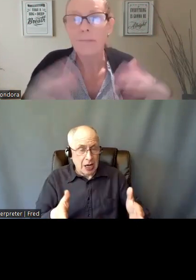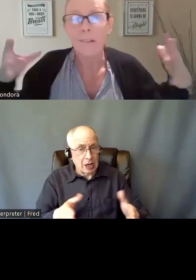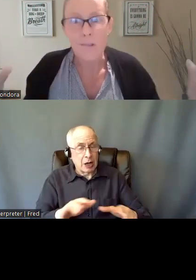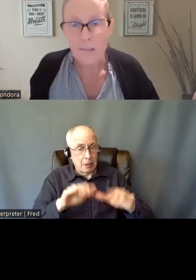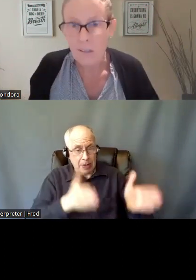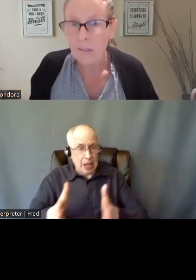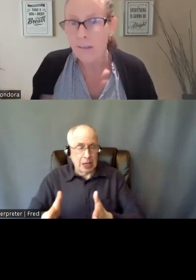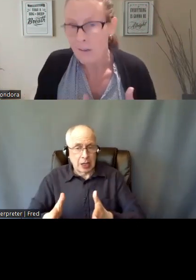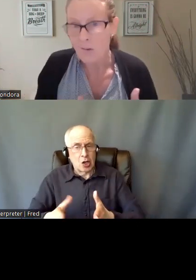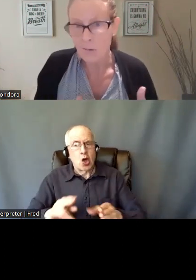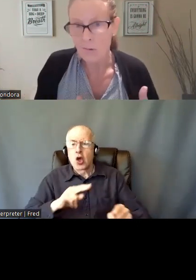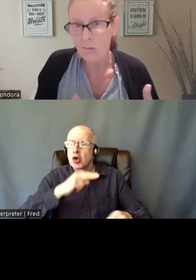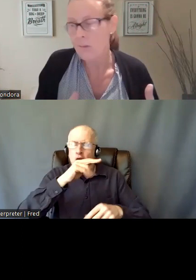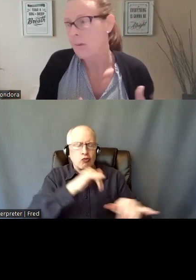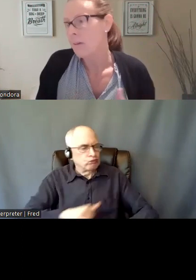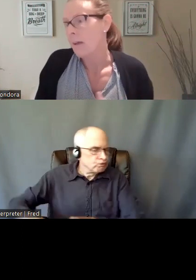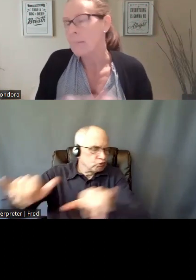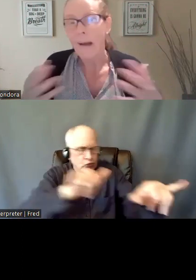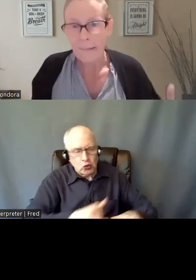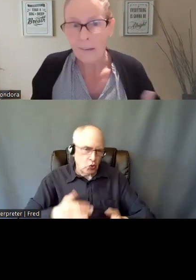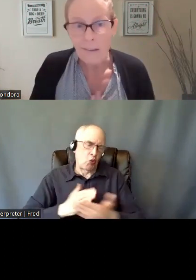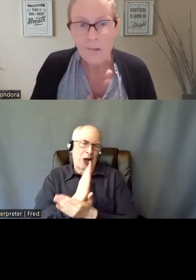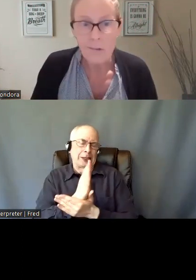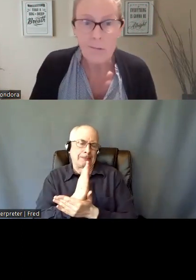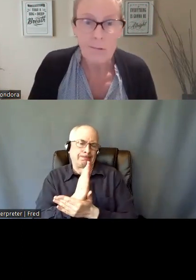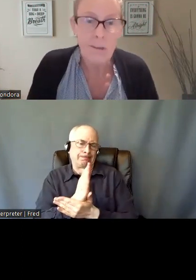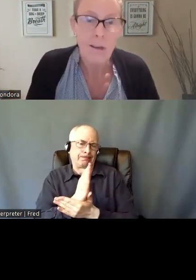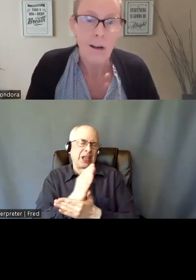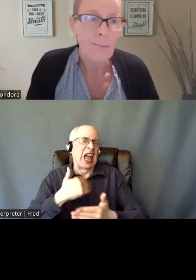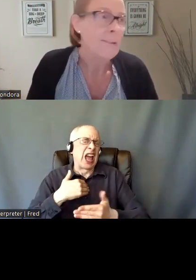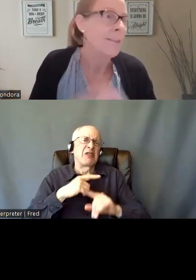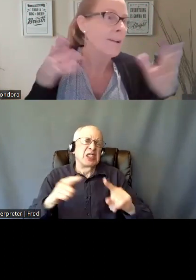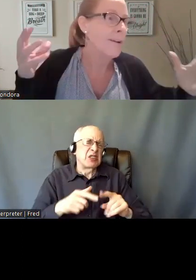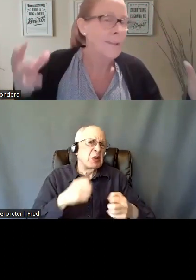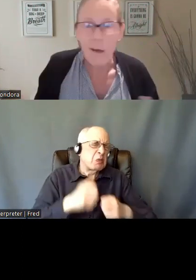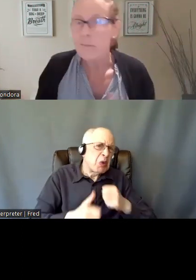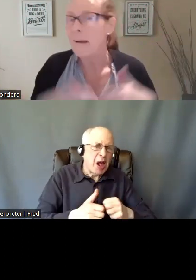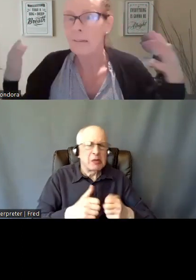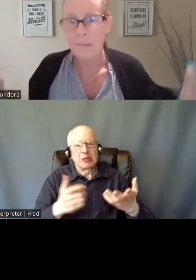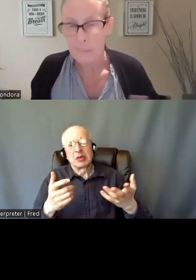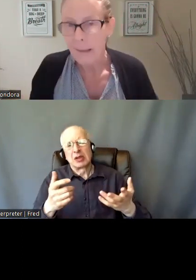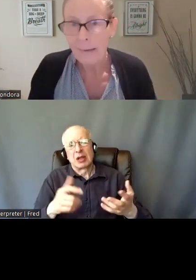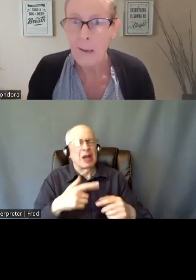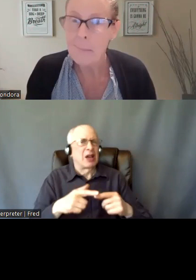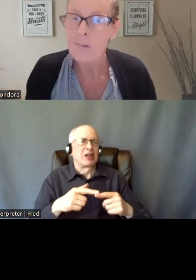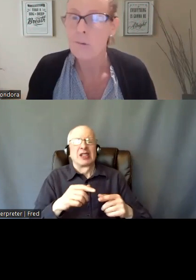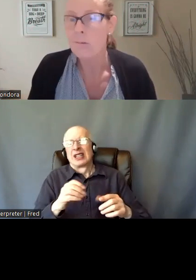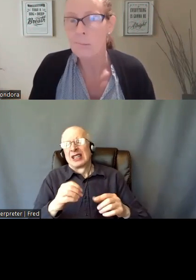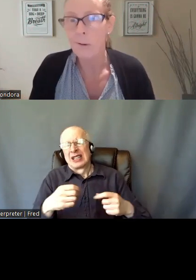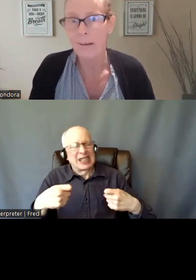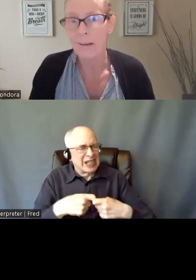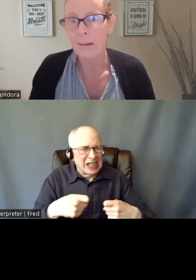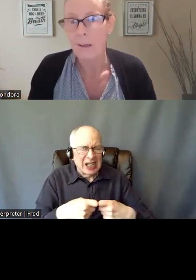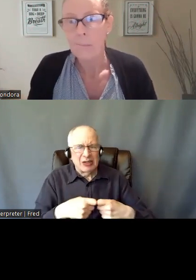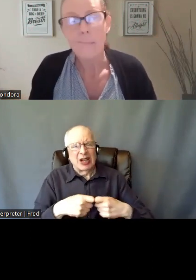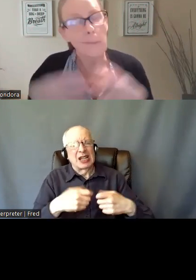You have logistical issues and practical issues around electronic health records and planning templates don't